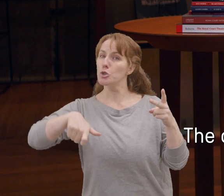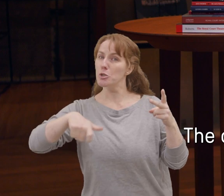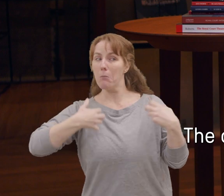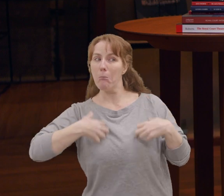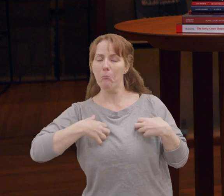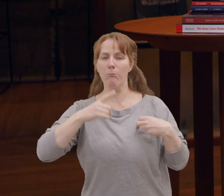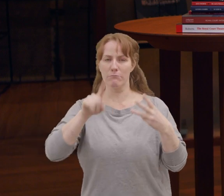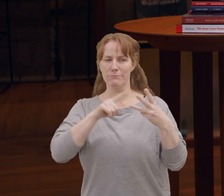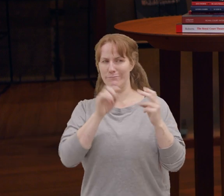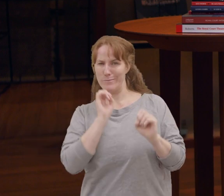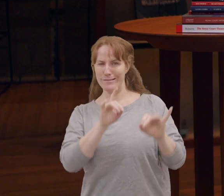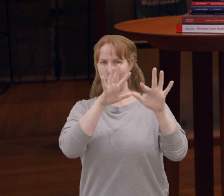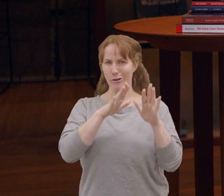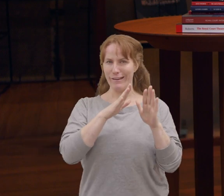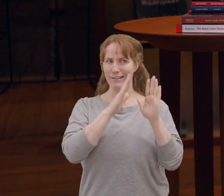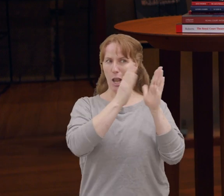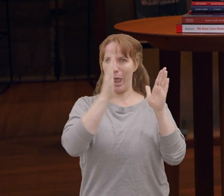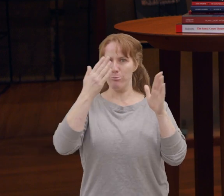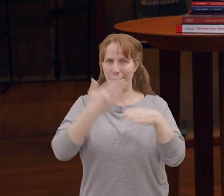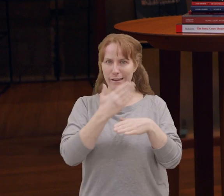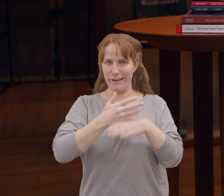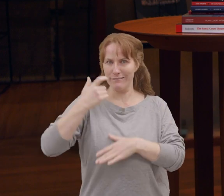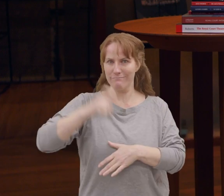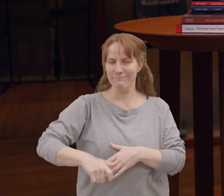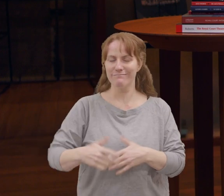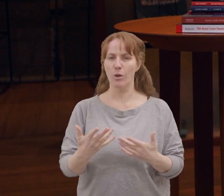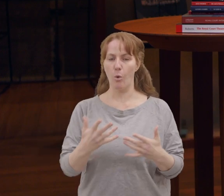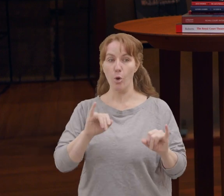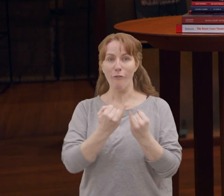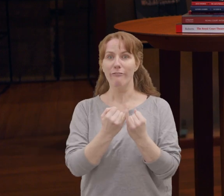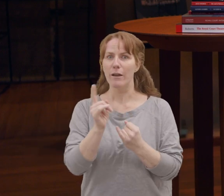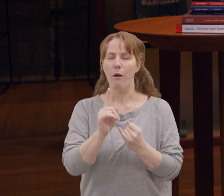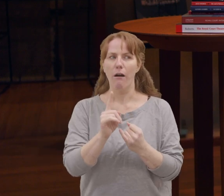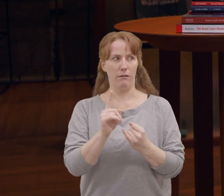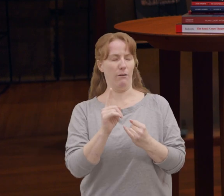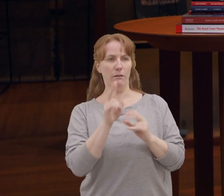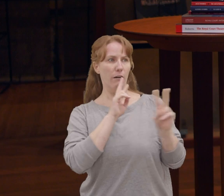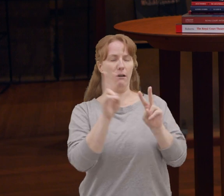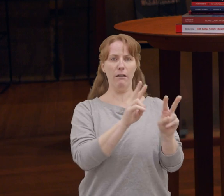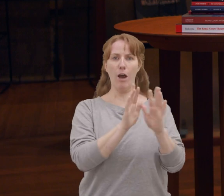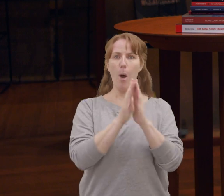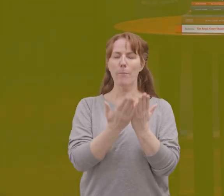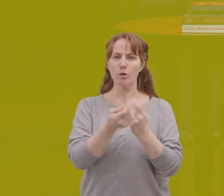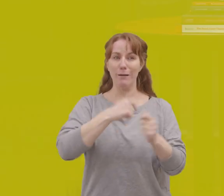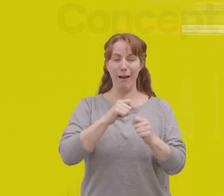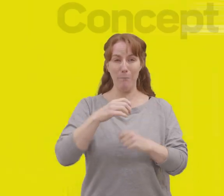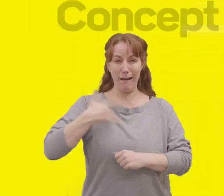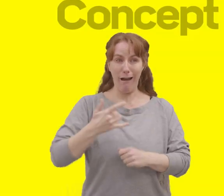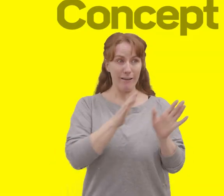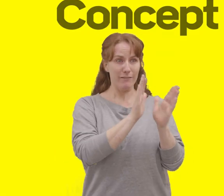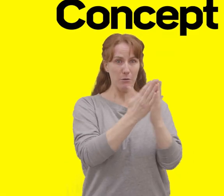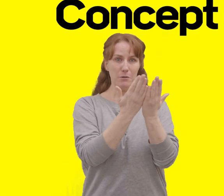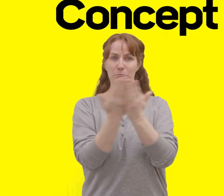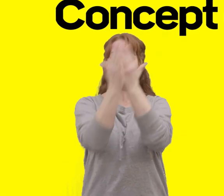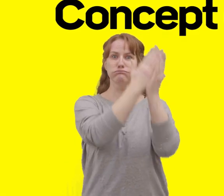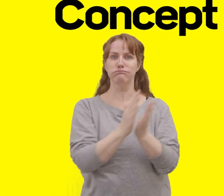curious student and a mysterious librarian. The conflict could be they've just discovered that the books have come alive. Now, I want you